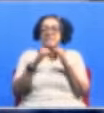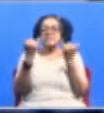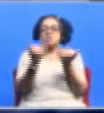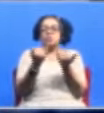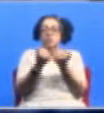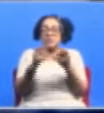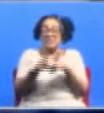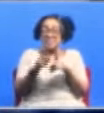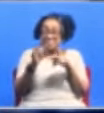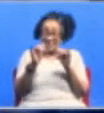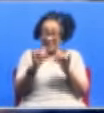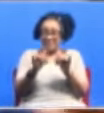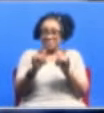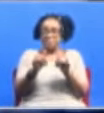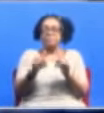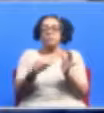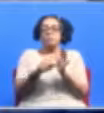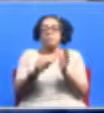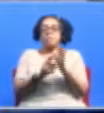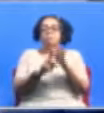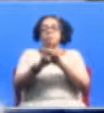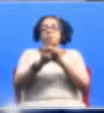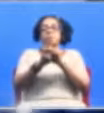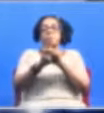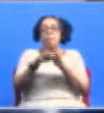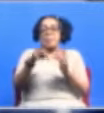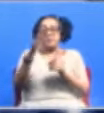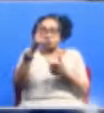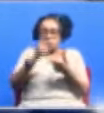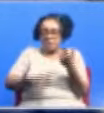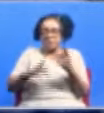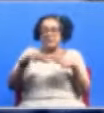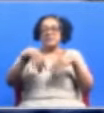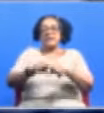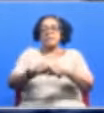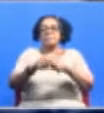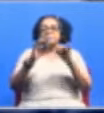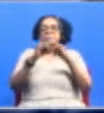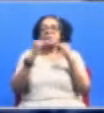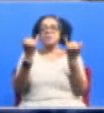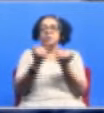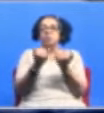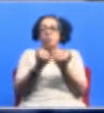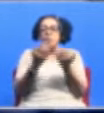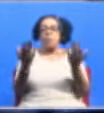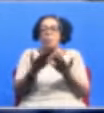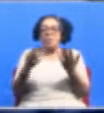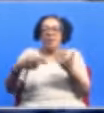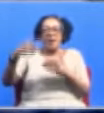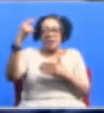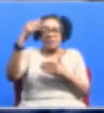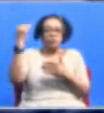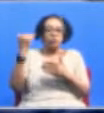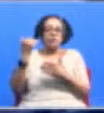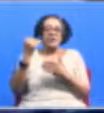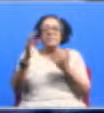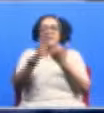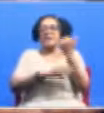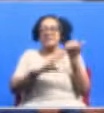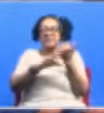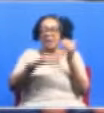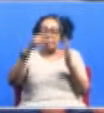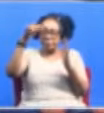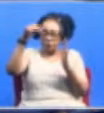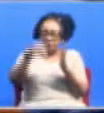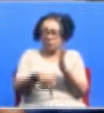come. And that's what she is facing now. She is facing an institution where the highest court in the country to the lowest court